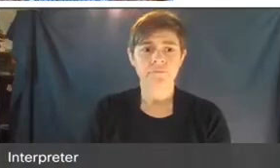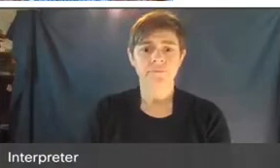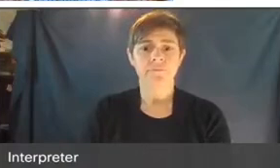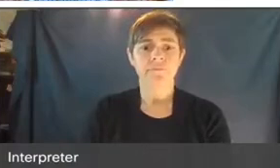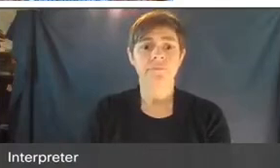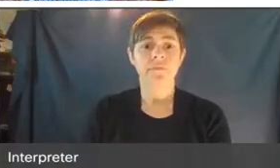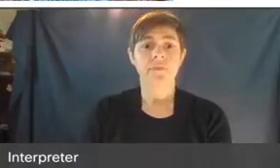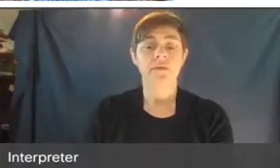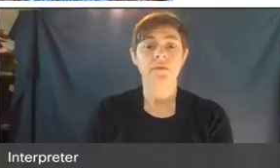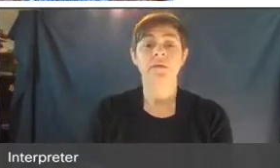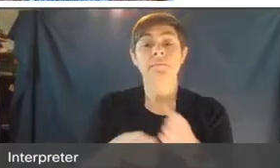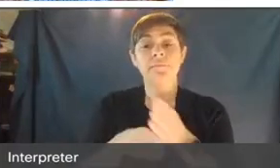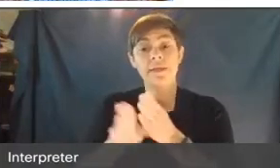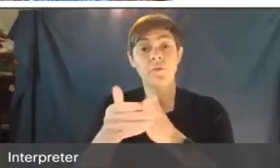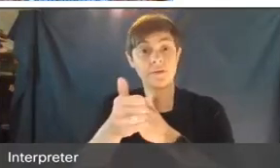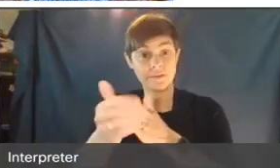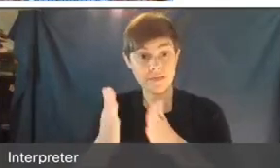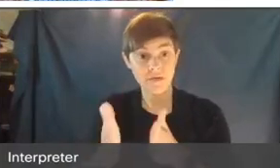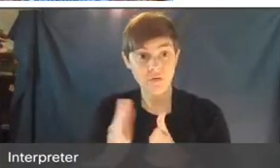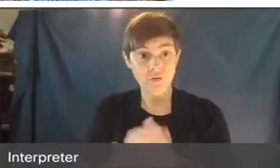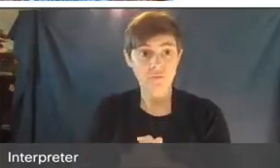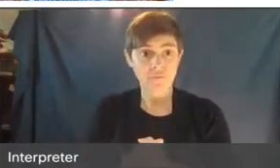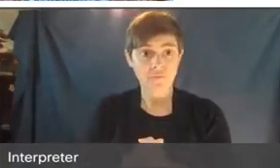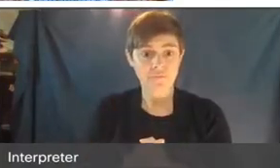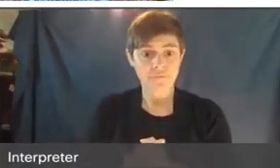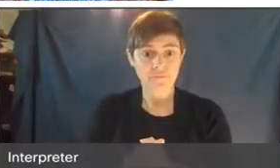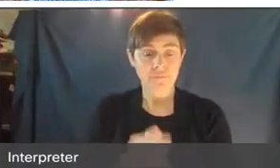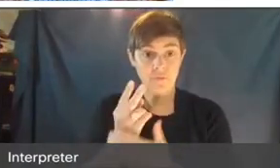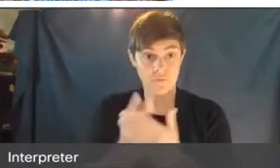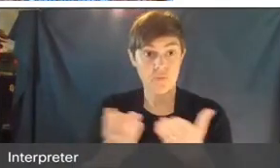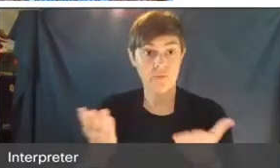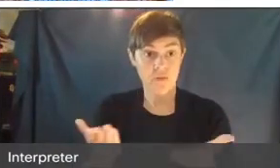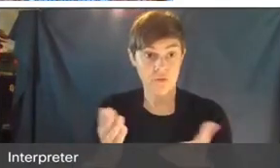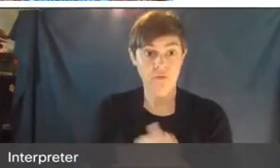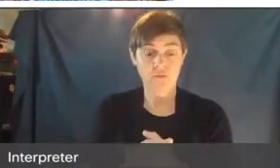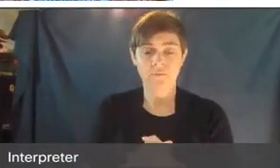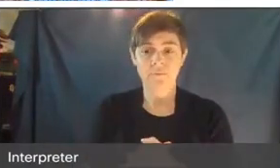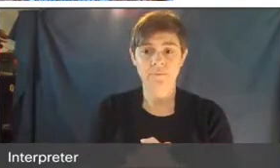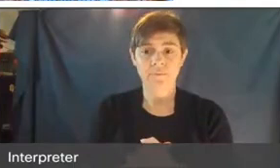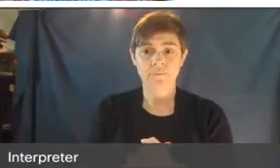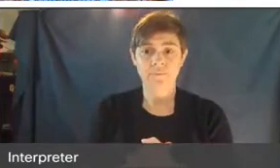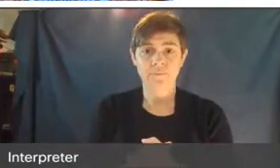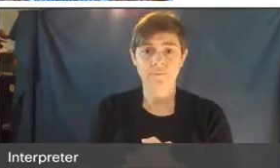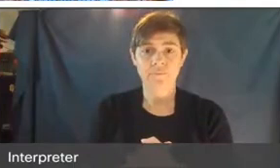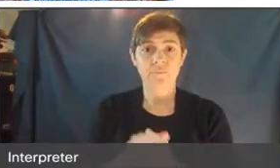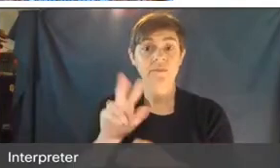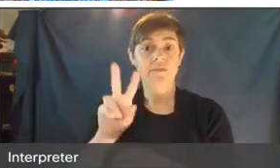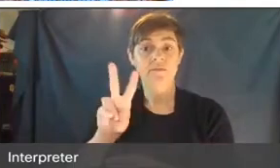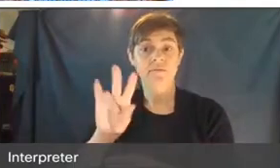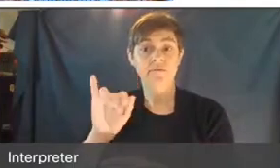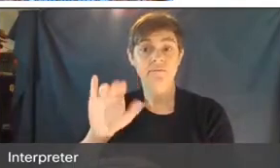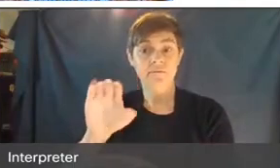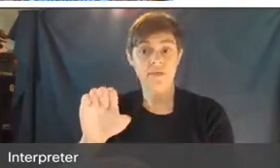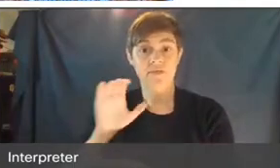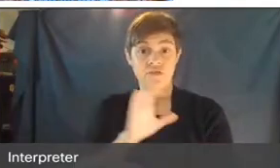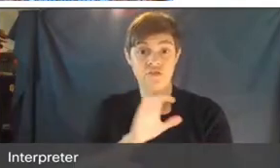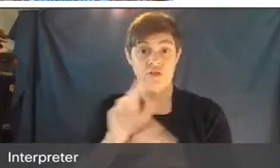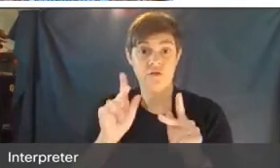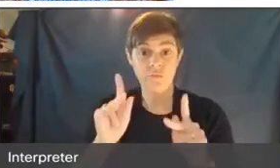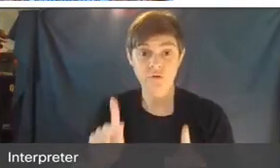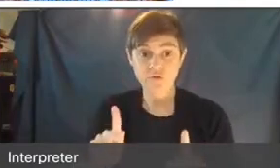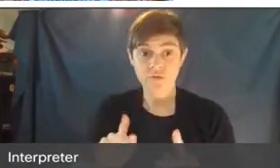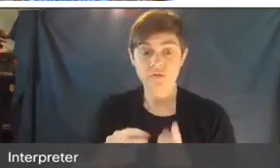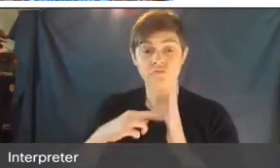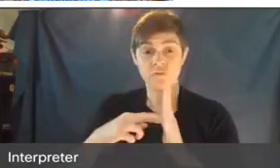And then the minority leader, Sawyer, are both here. Thank you. Vice chair is Representative Ralph.